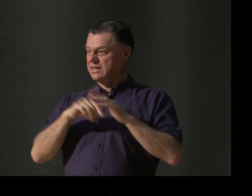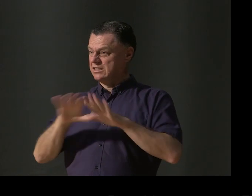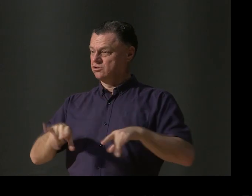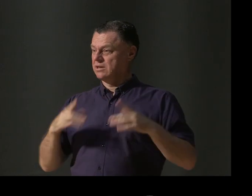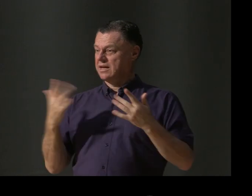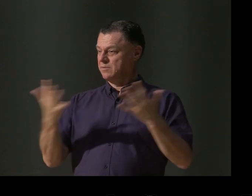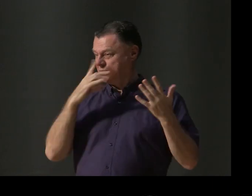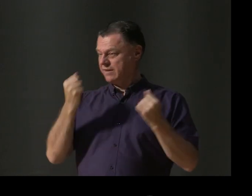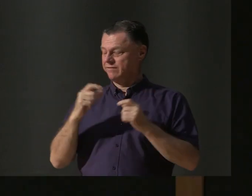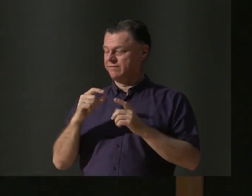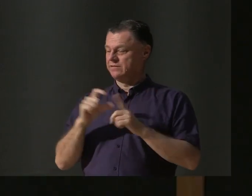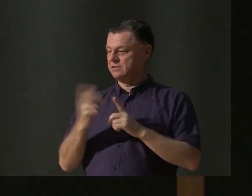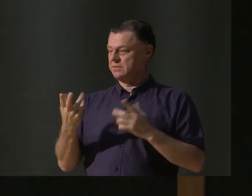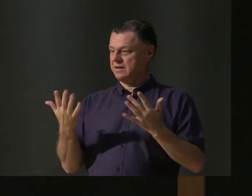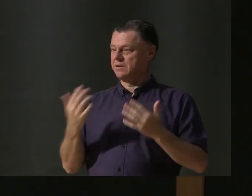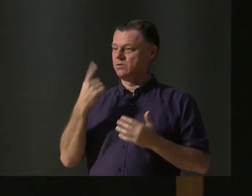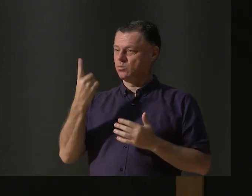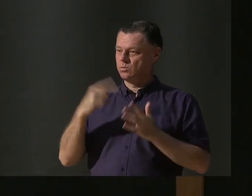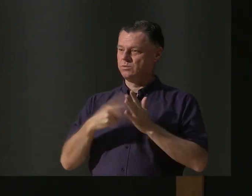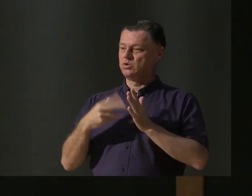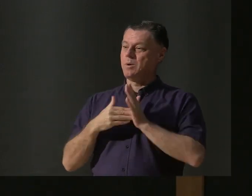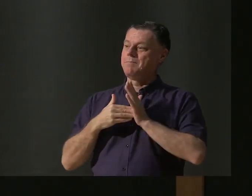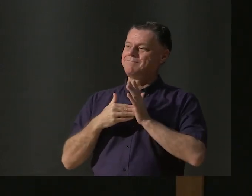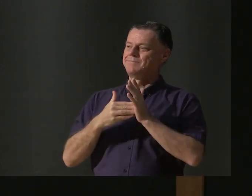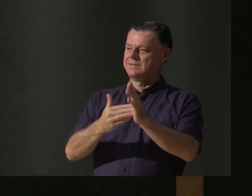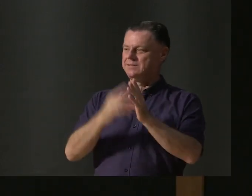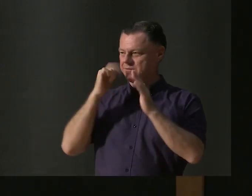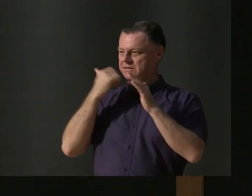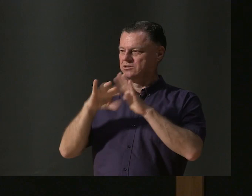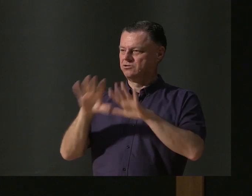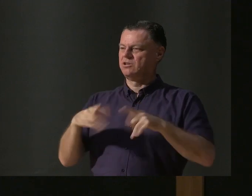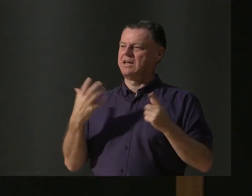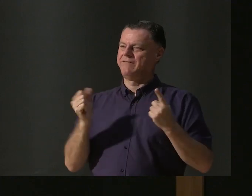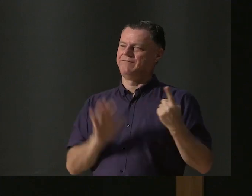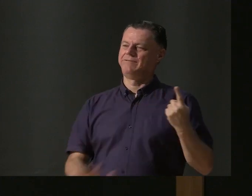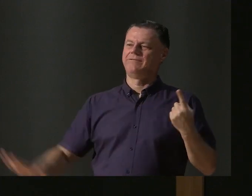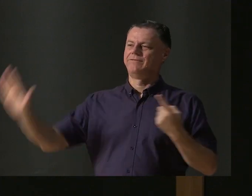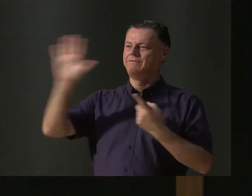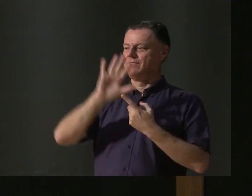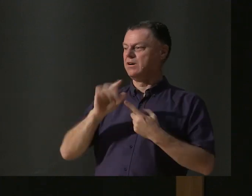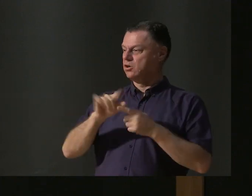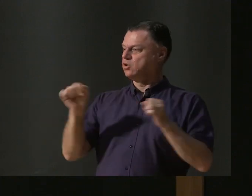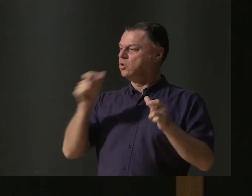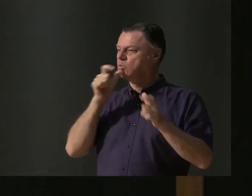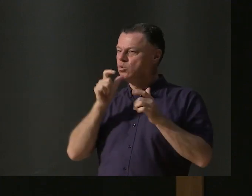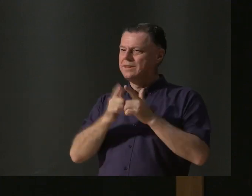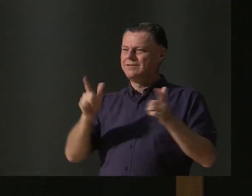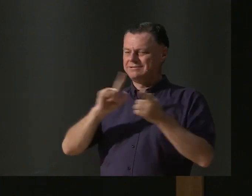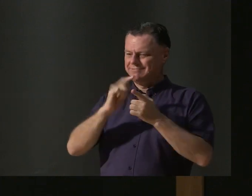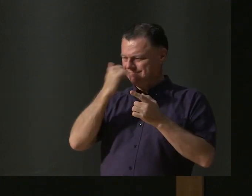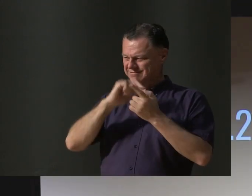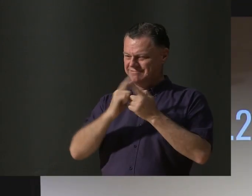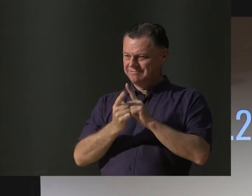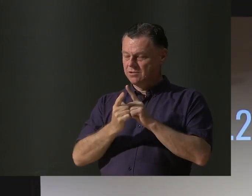million Australians who are also living with diabetes. And it's simple to change these assumptions that we have in our